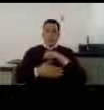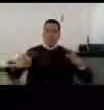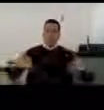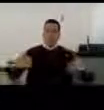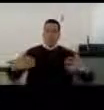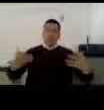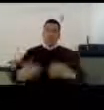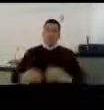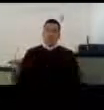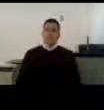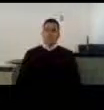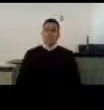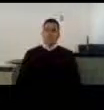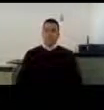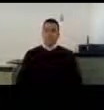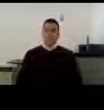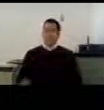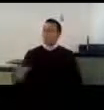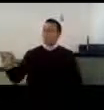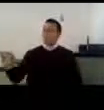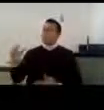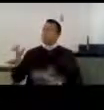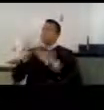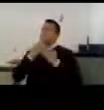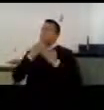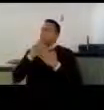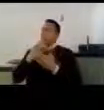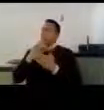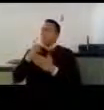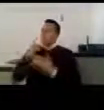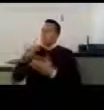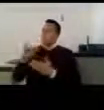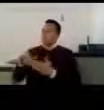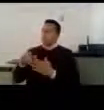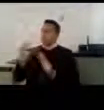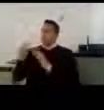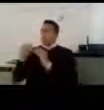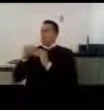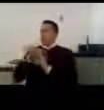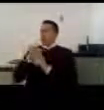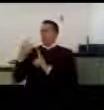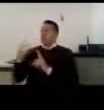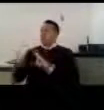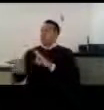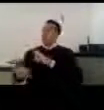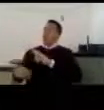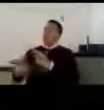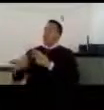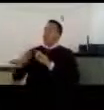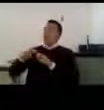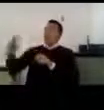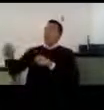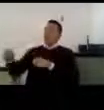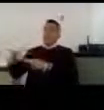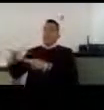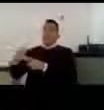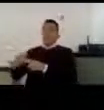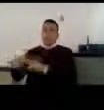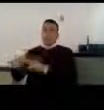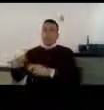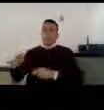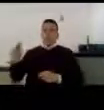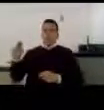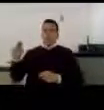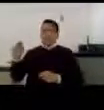country. Thank you for that. We look forward to hearing some more from you later. And now our third panelist, Nell. Hi,